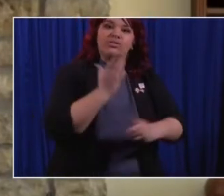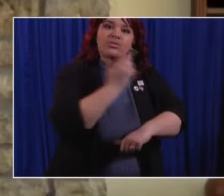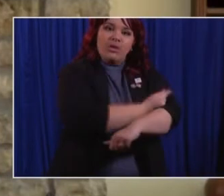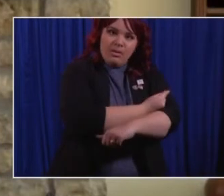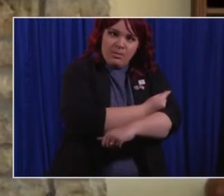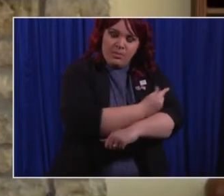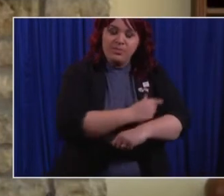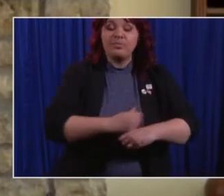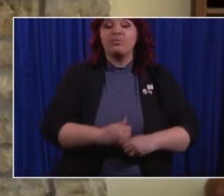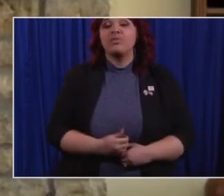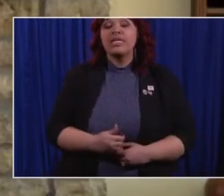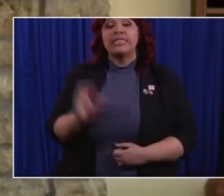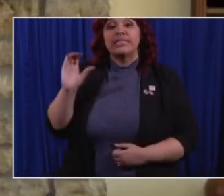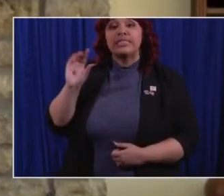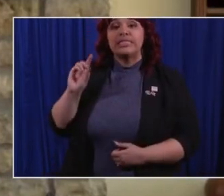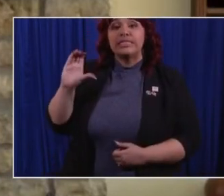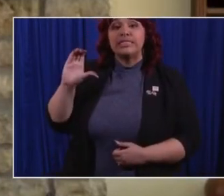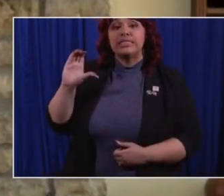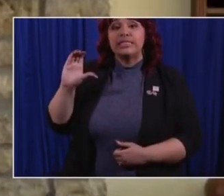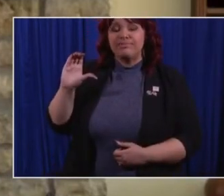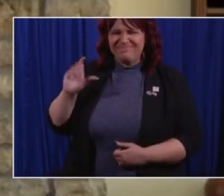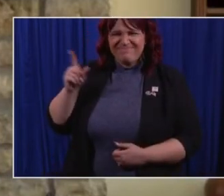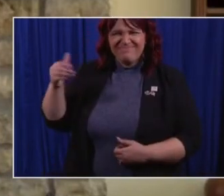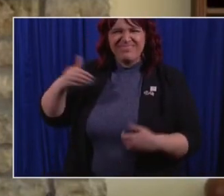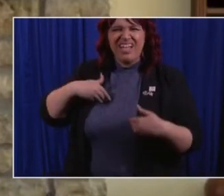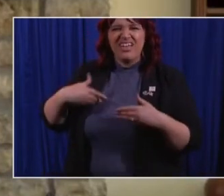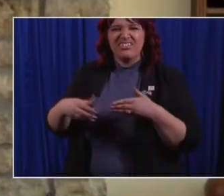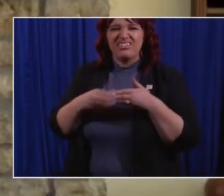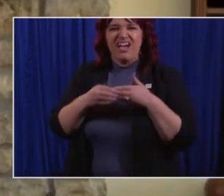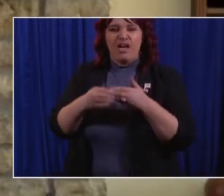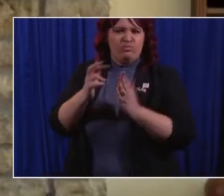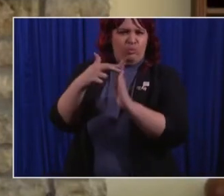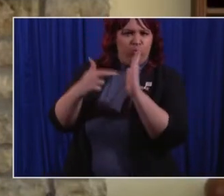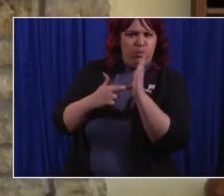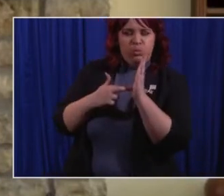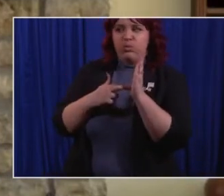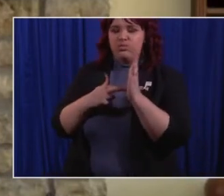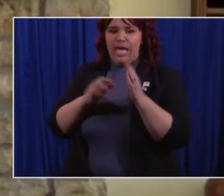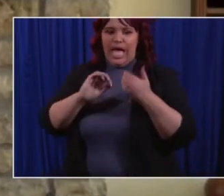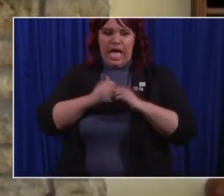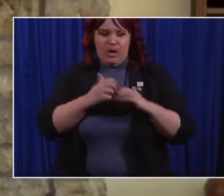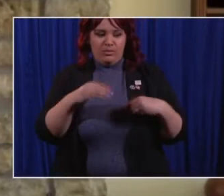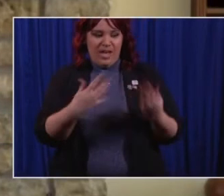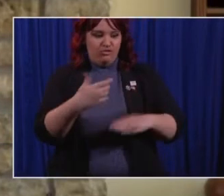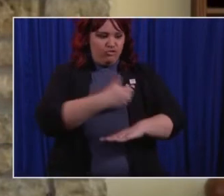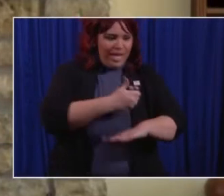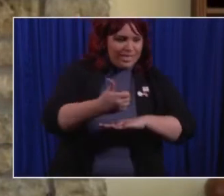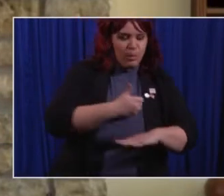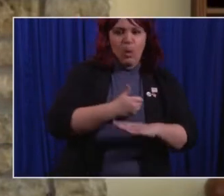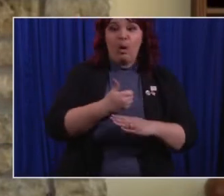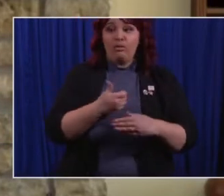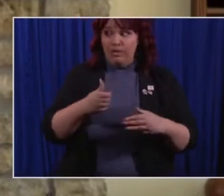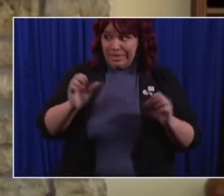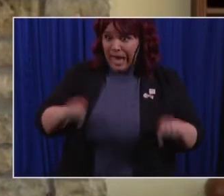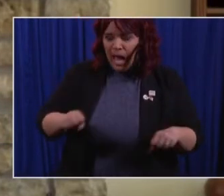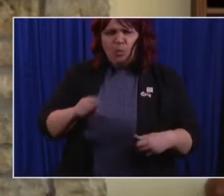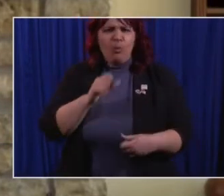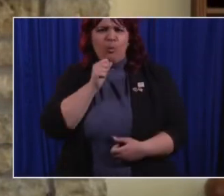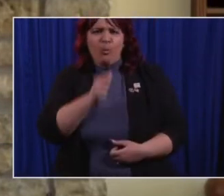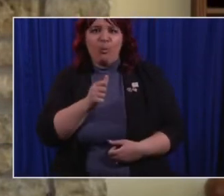loosened the guidance, thank heavens, about transport. And so now it's easier for us to do that, but it is